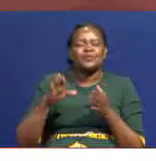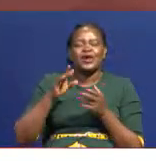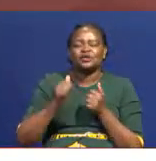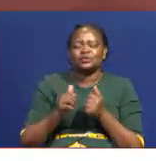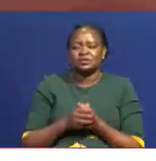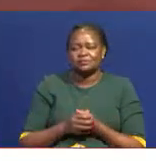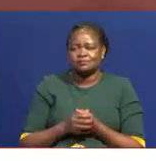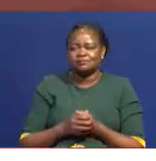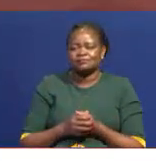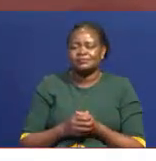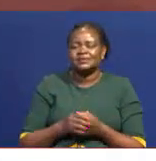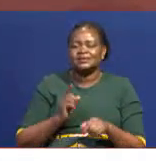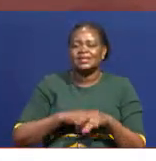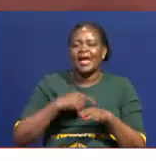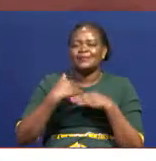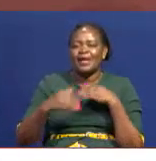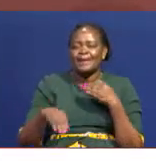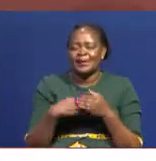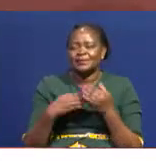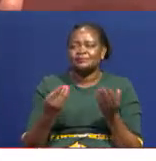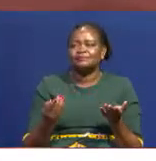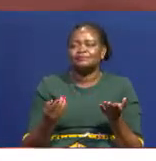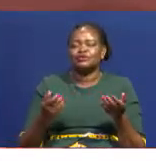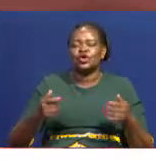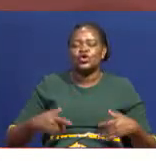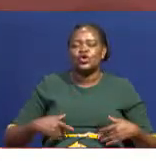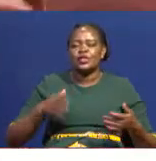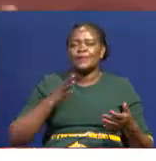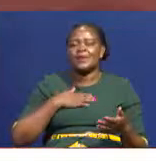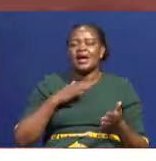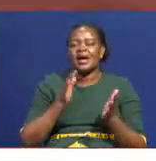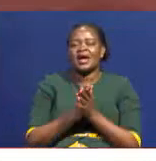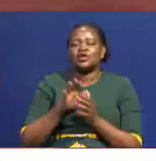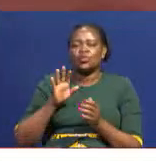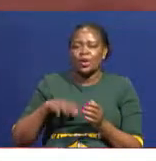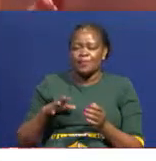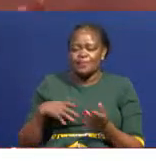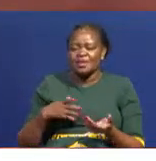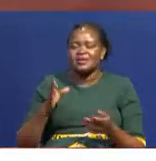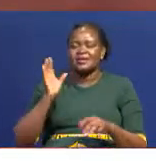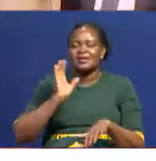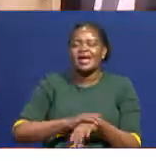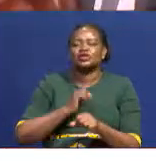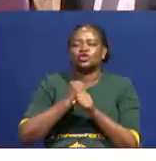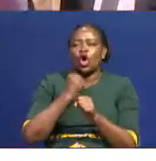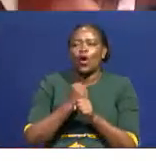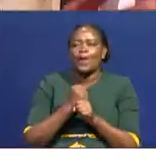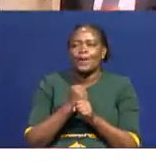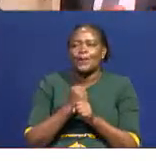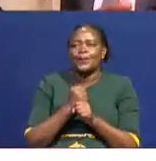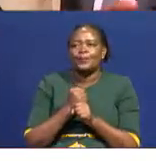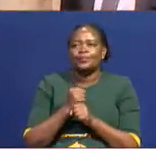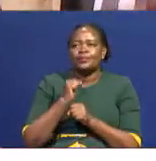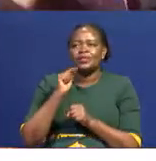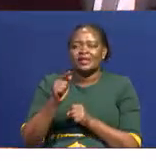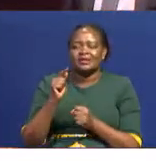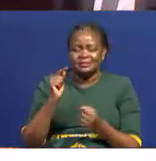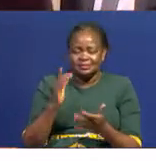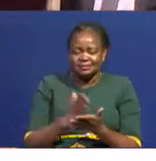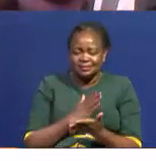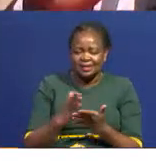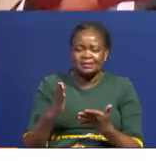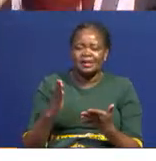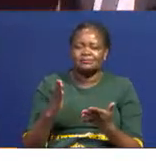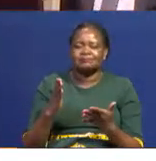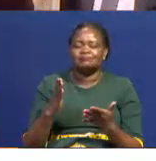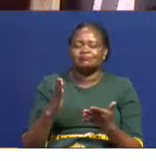sana sikijengwa vijana wetu na wamama wapate ajira. These sectors is the Jua